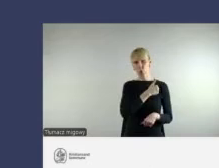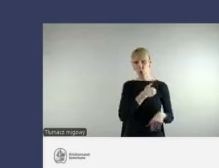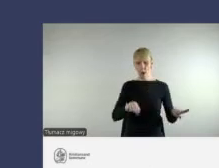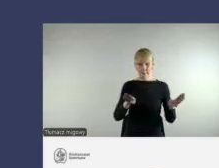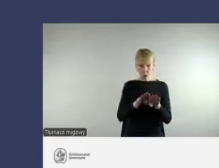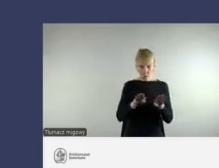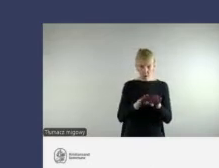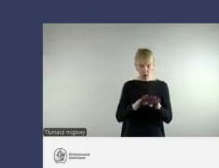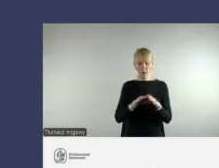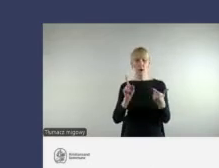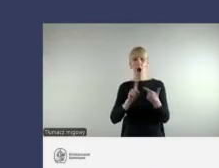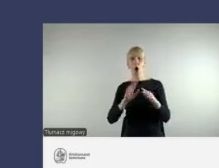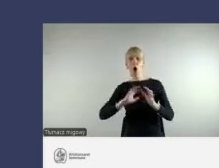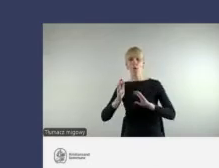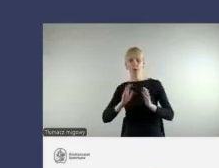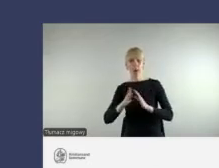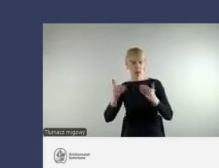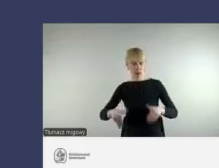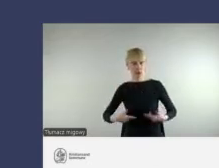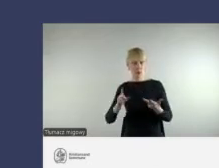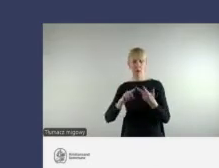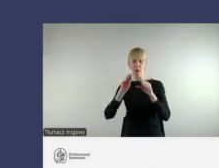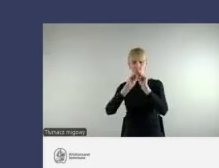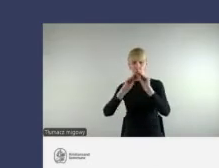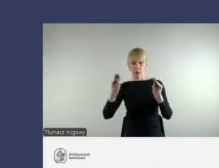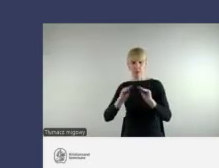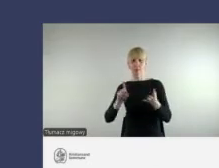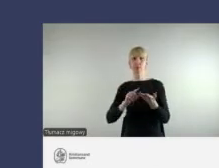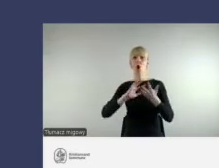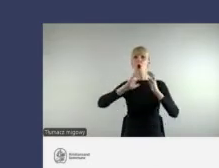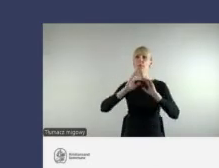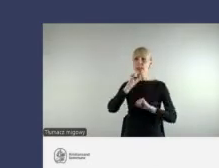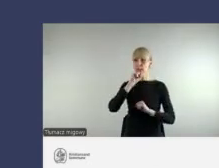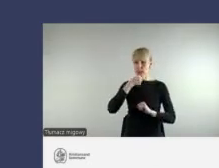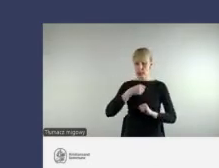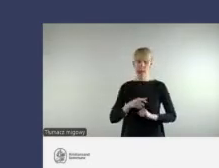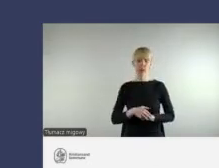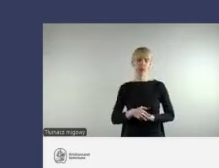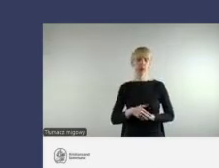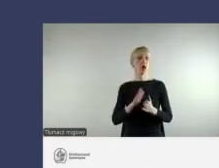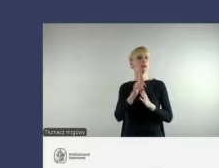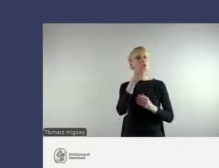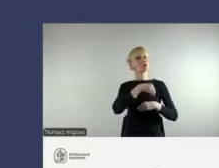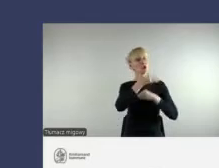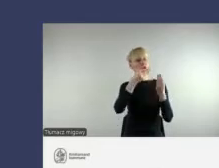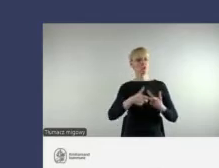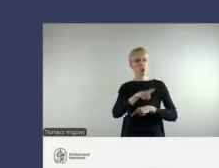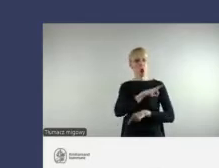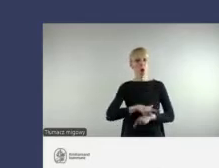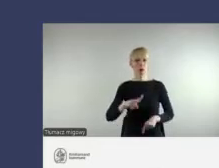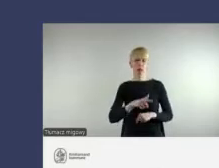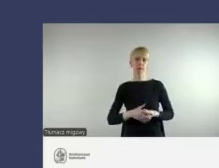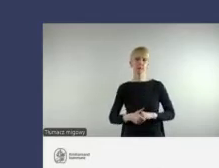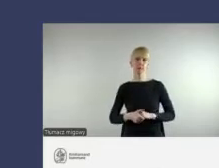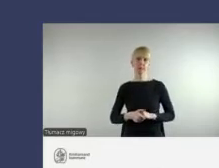social services, zoning, economic development, and municipal roads and utilities. The municipality is governed by